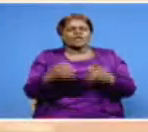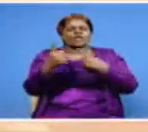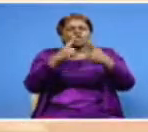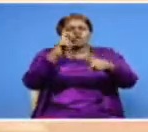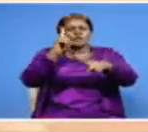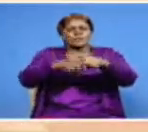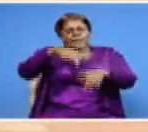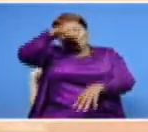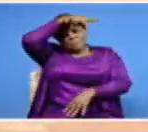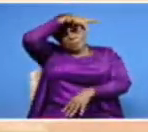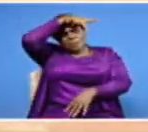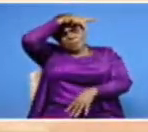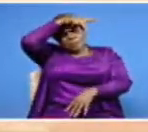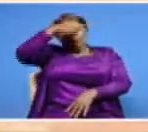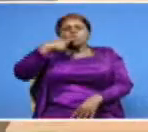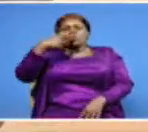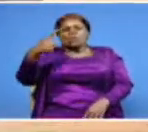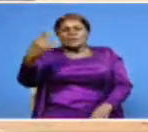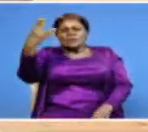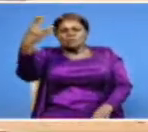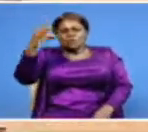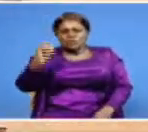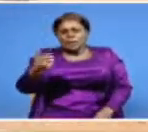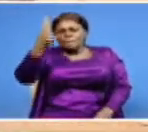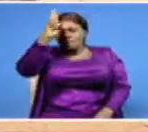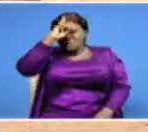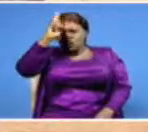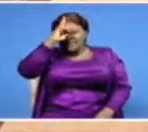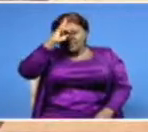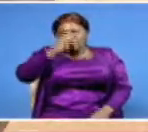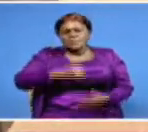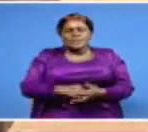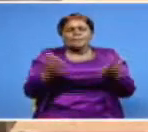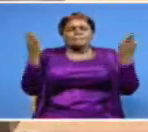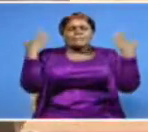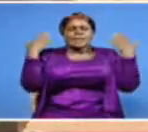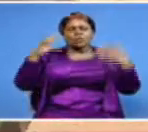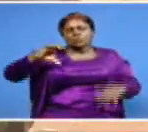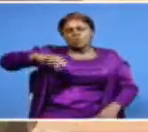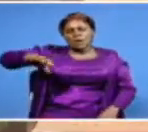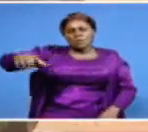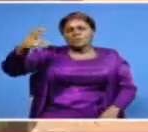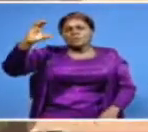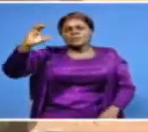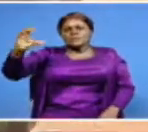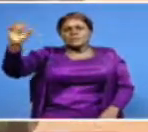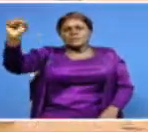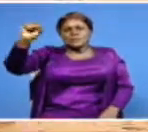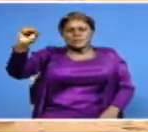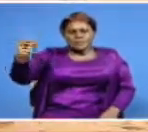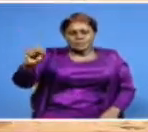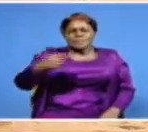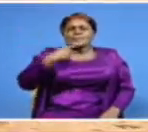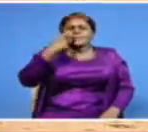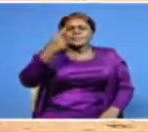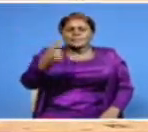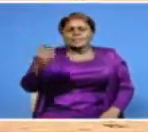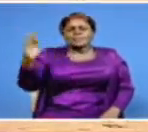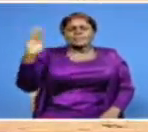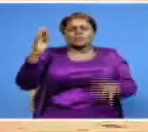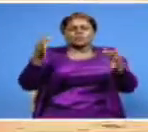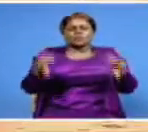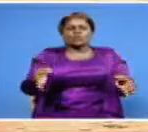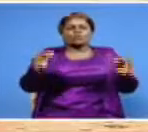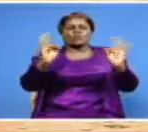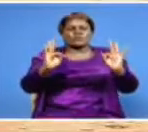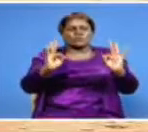Speaking during a passout parade of 140 National Police Reservists in Meru County, CS Kithure Kindiki said security